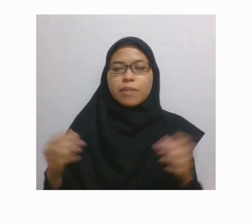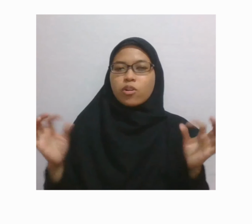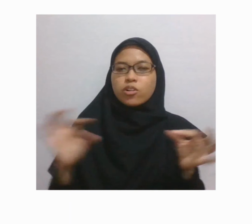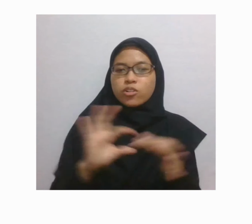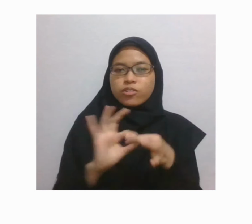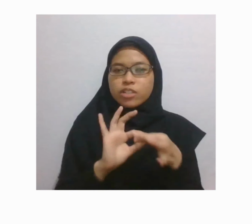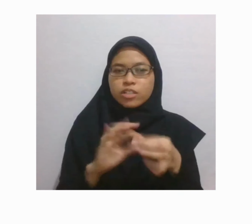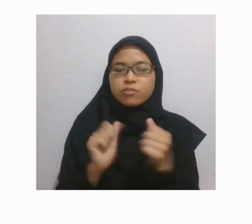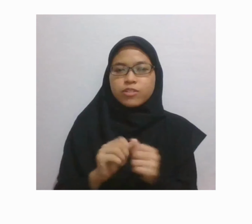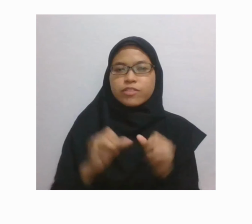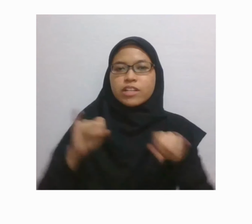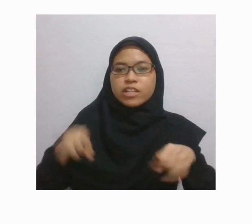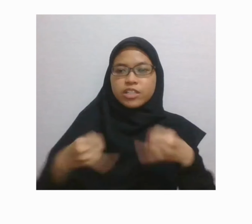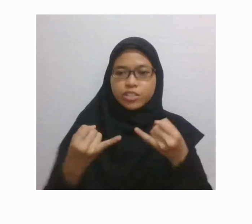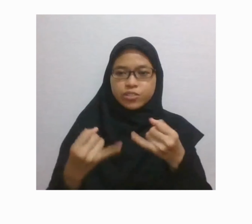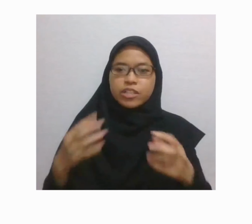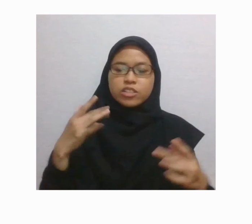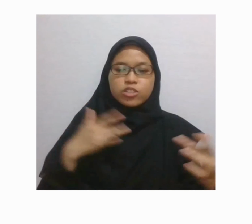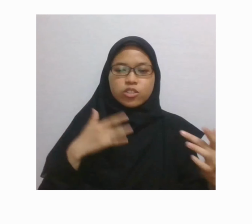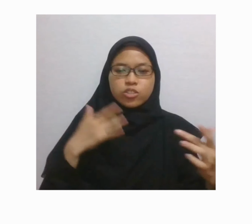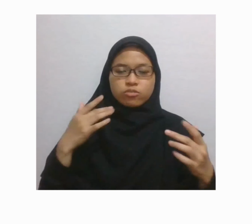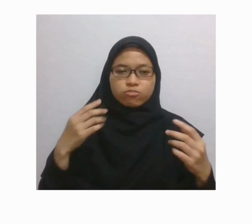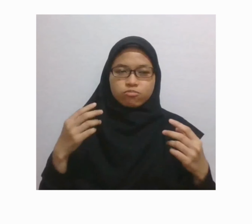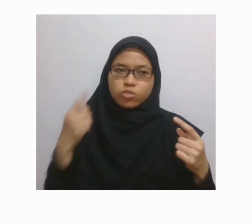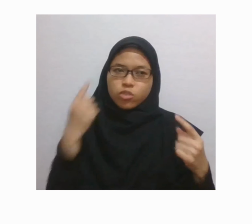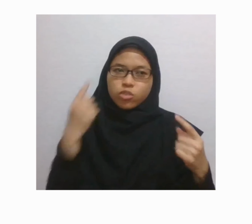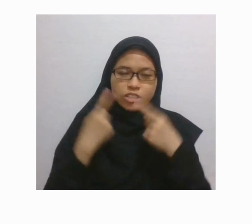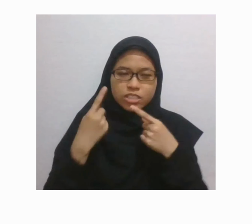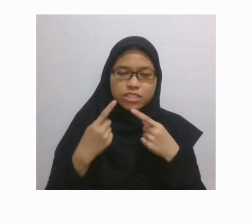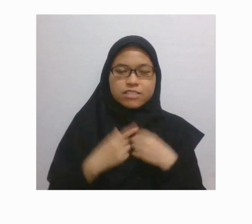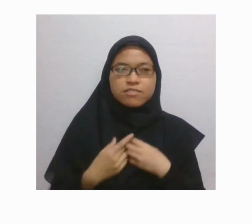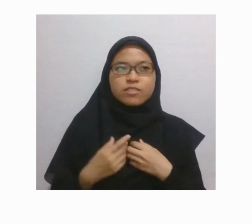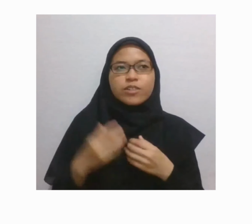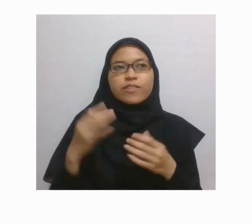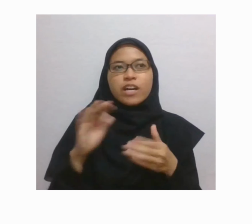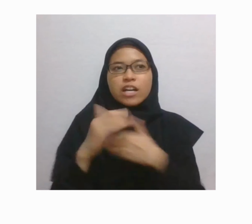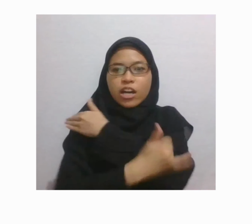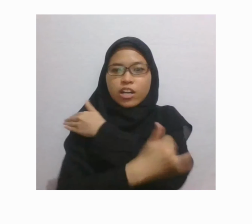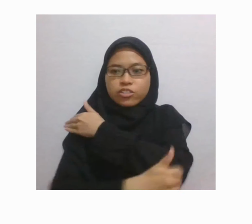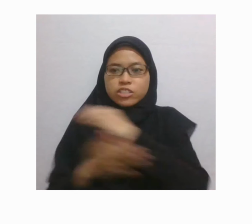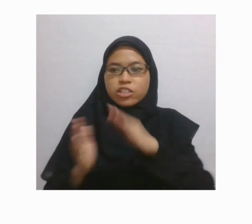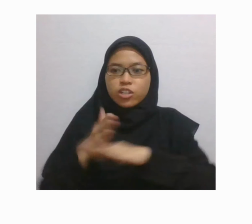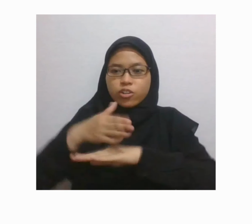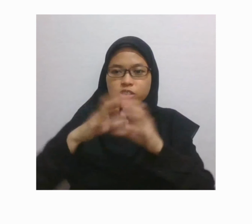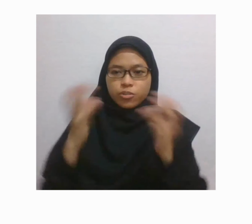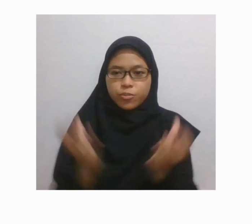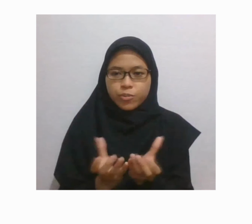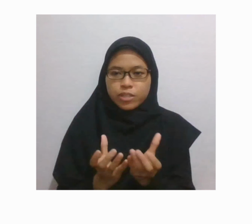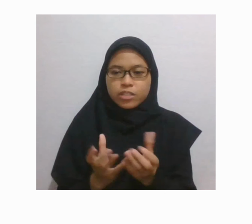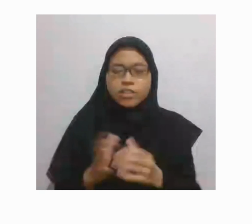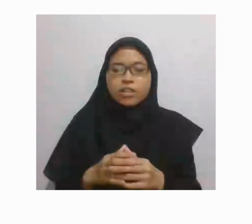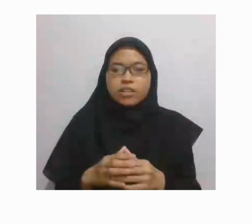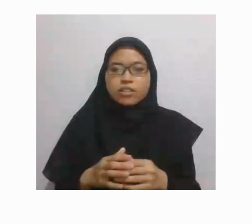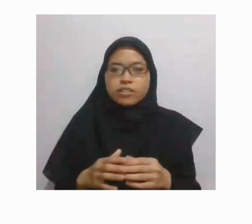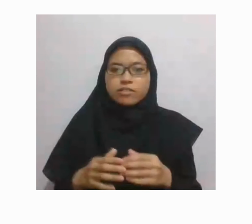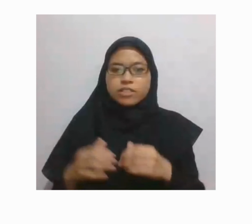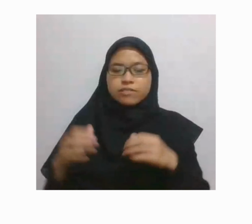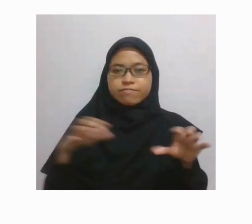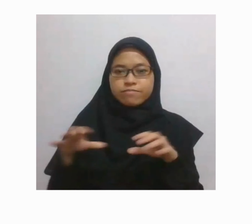countries across the world. With a steady drumbeat of activities around climate change in the run-up